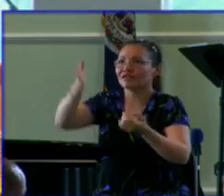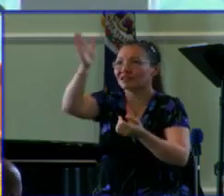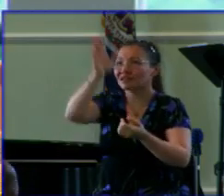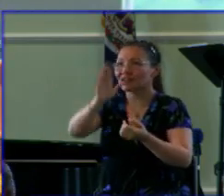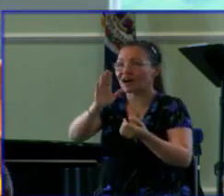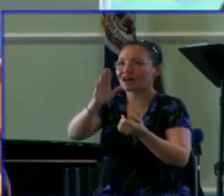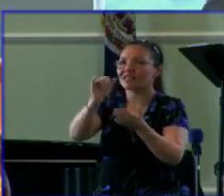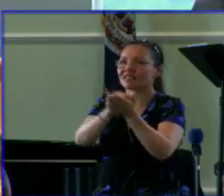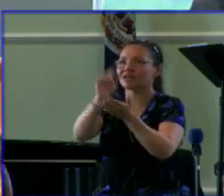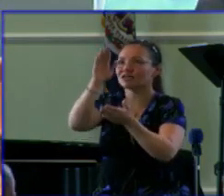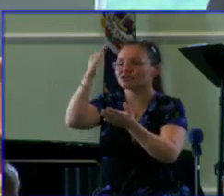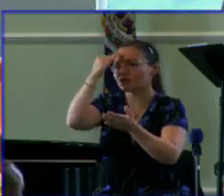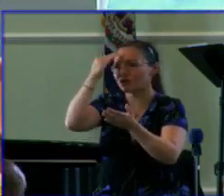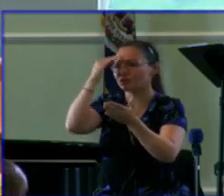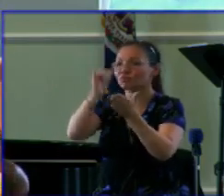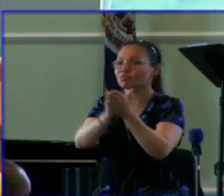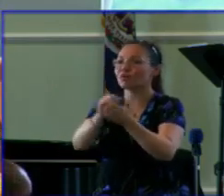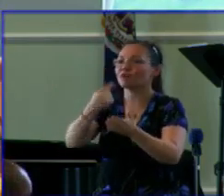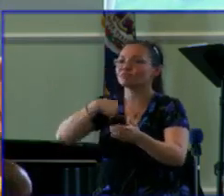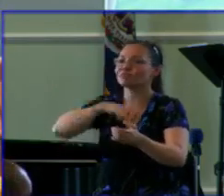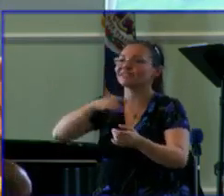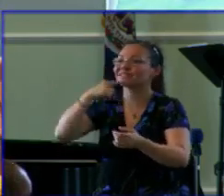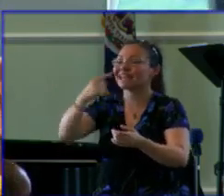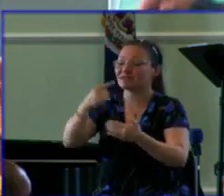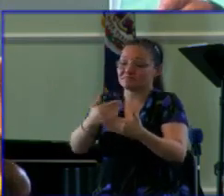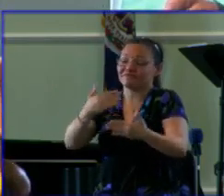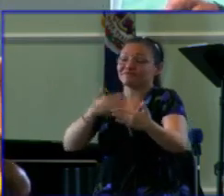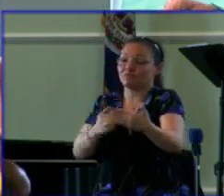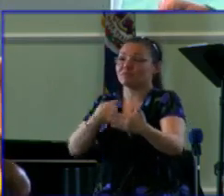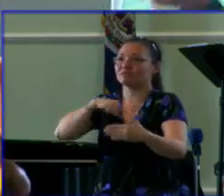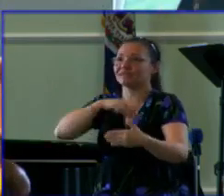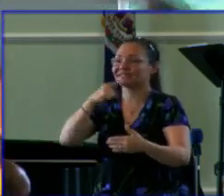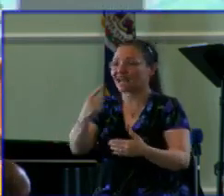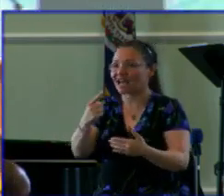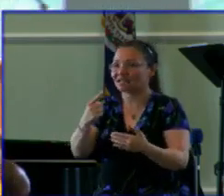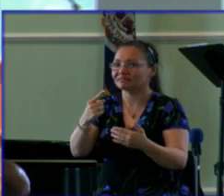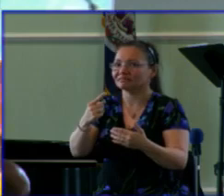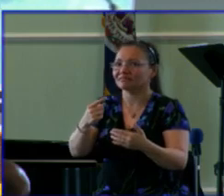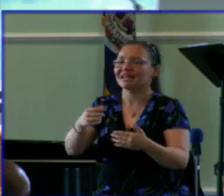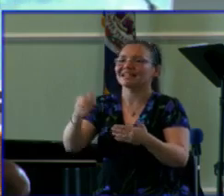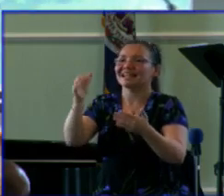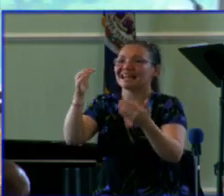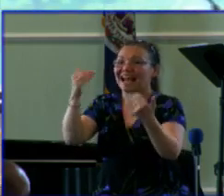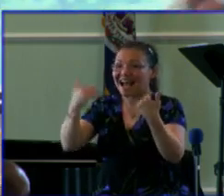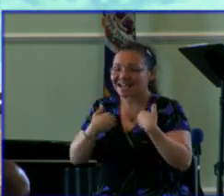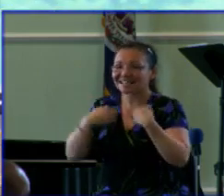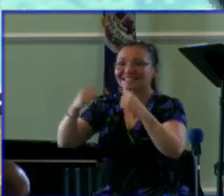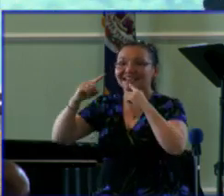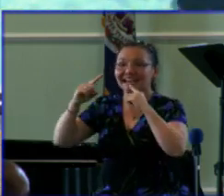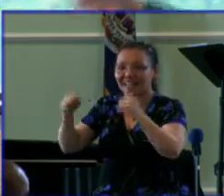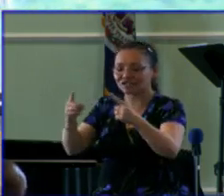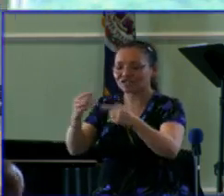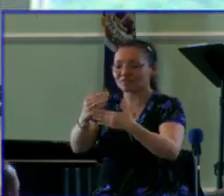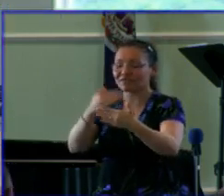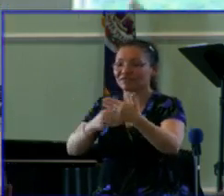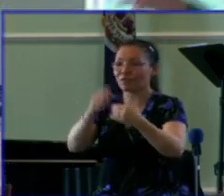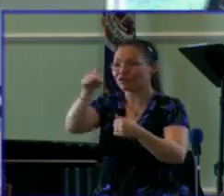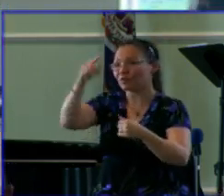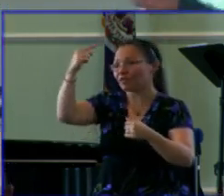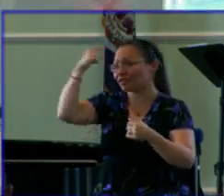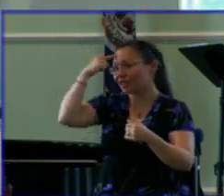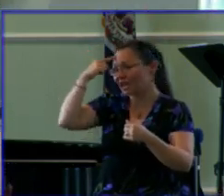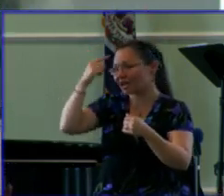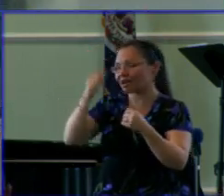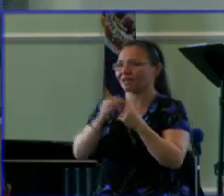even before we say it. Who has the answer coming to you even before you think